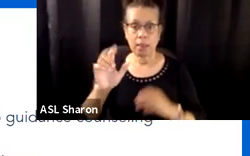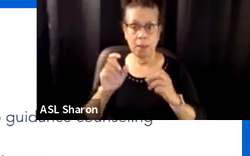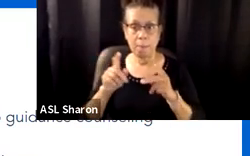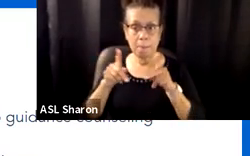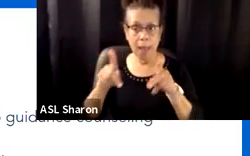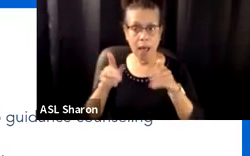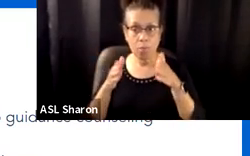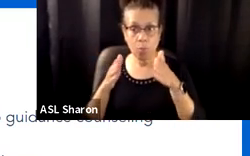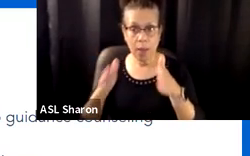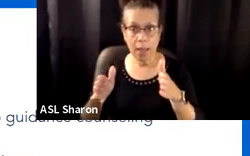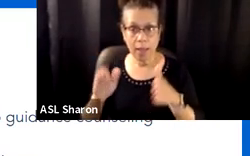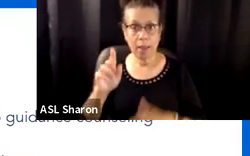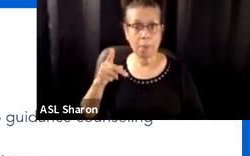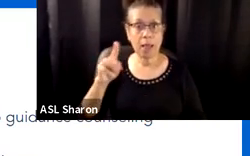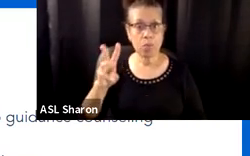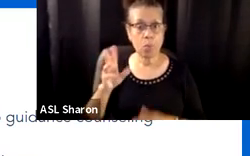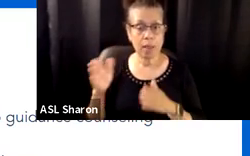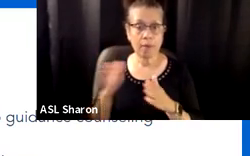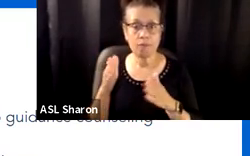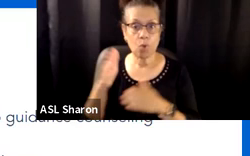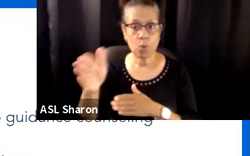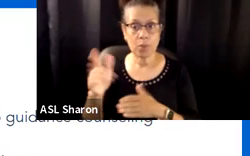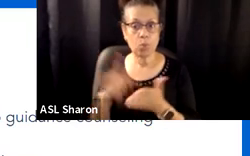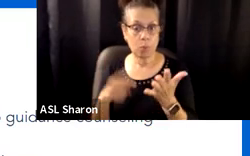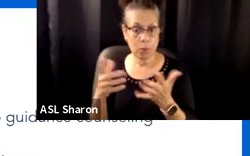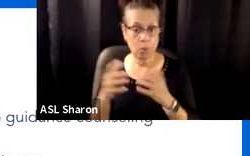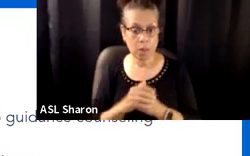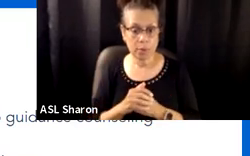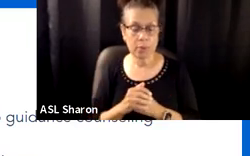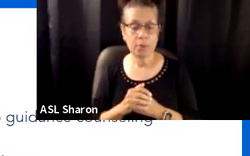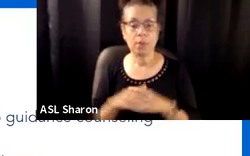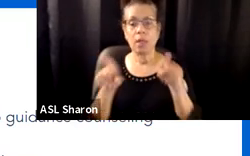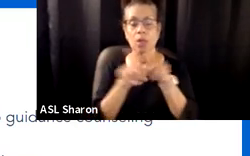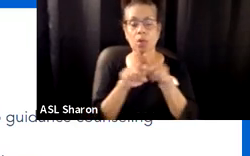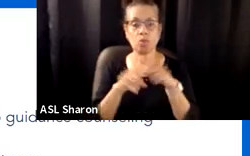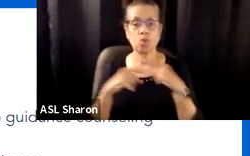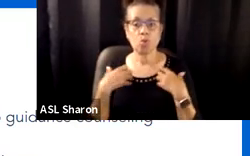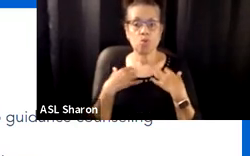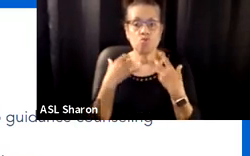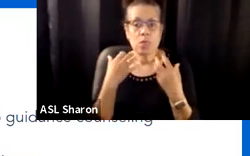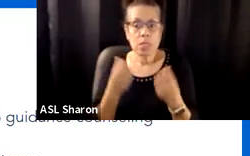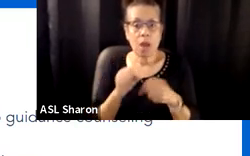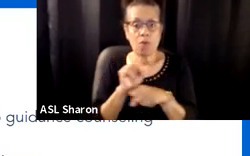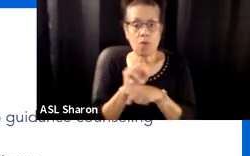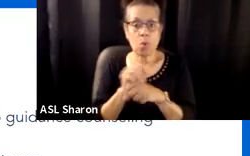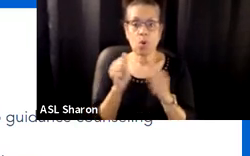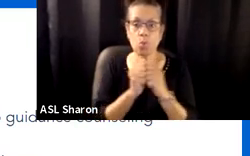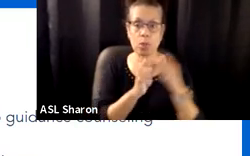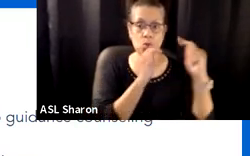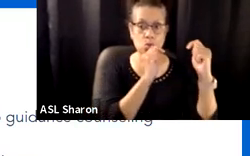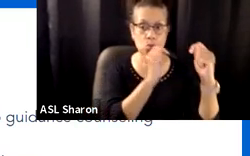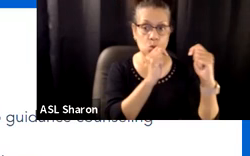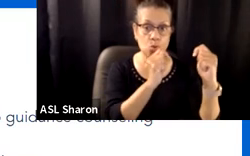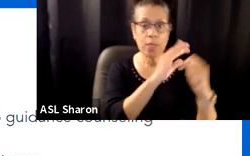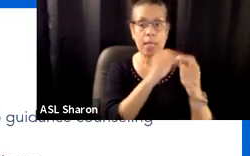finalize with our broader stakeholder group and then all of the recovery work that we're doing uh with tutoring and